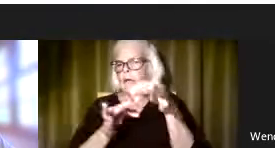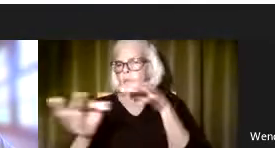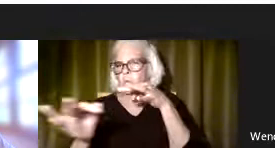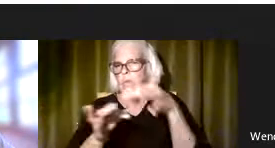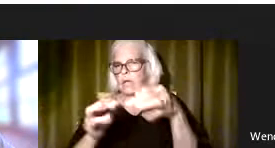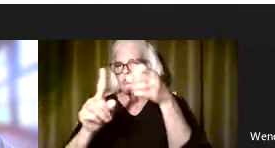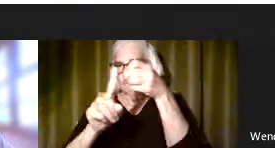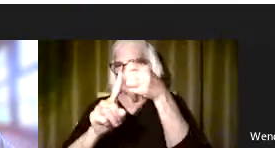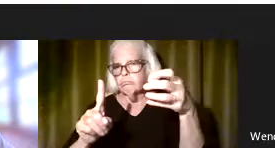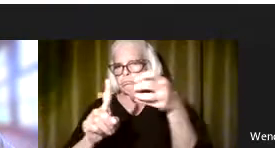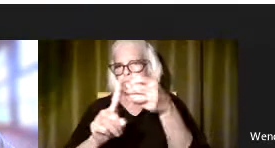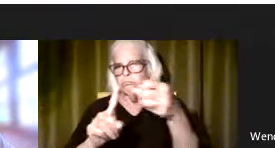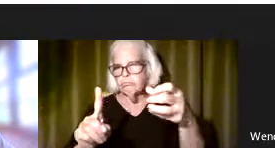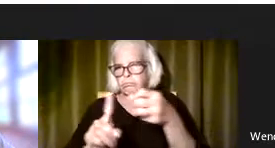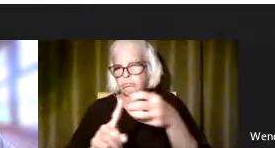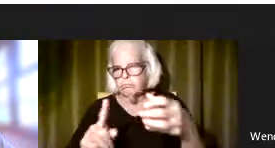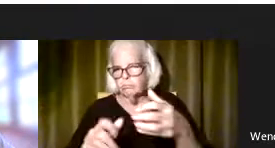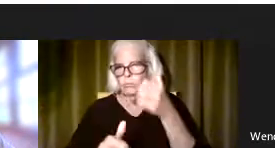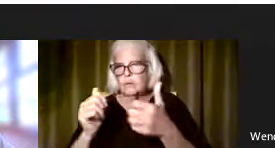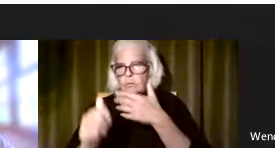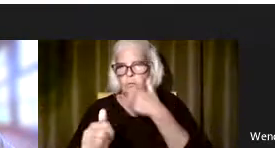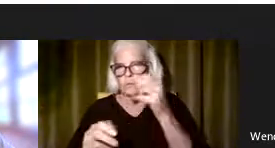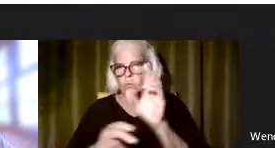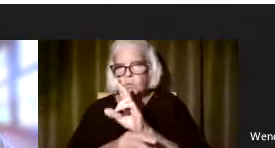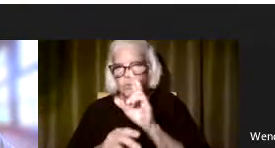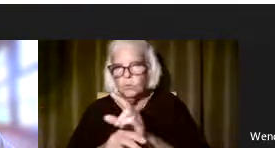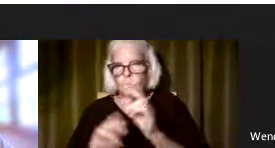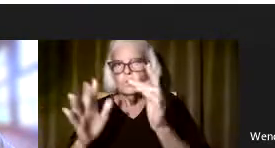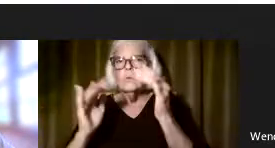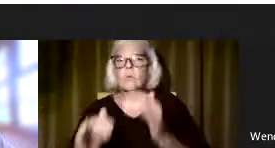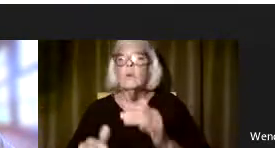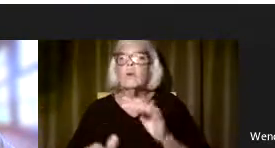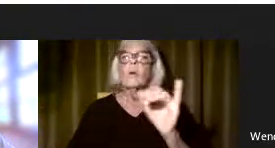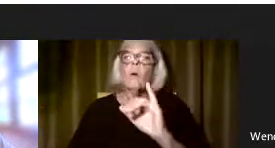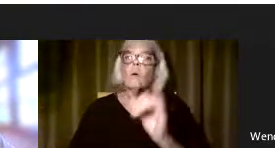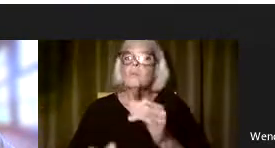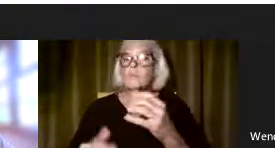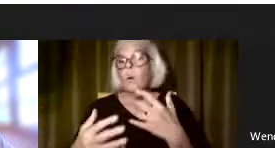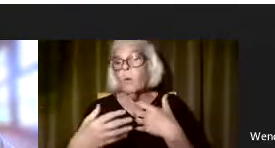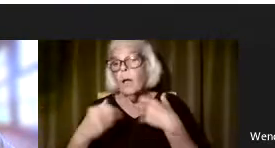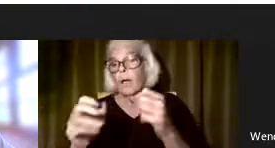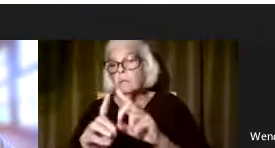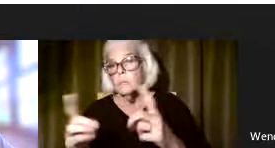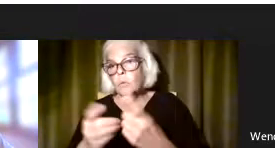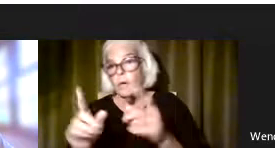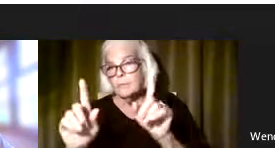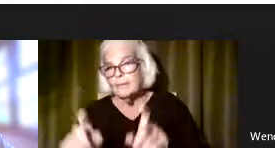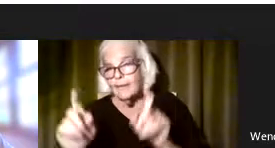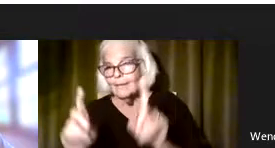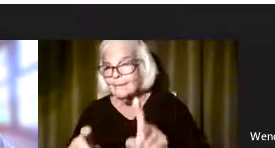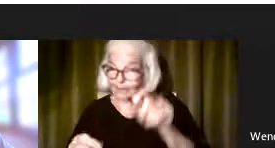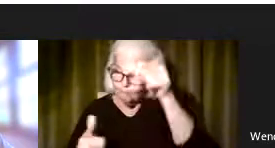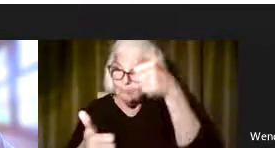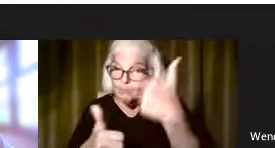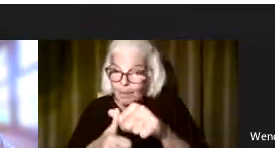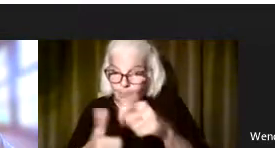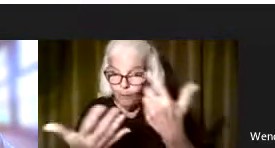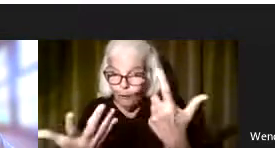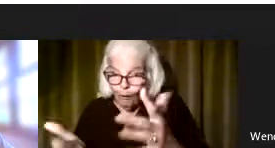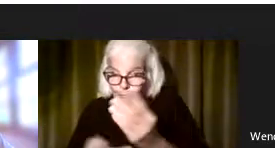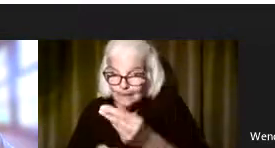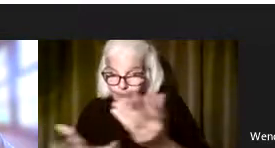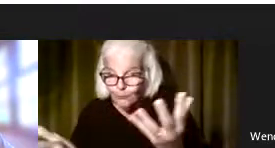health department testing. This information will most likely be going away within the next week, so I wanted to preview that. But you will see our